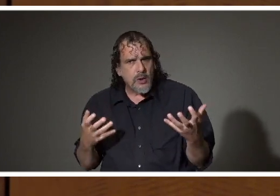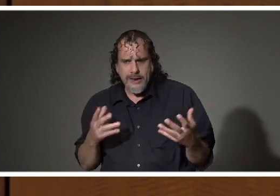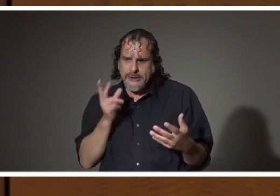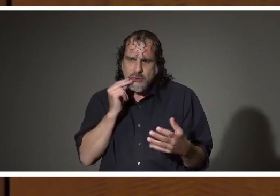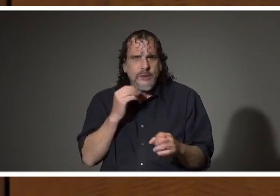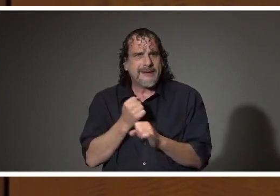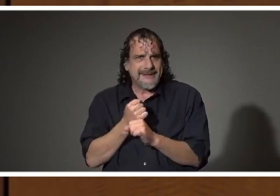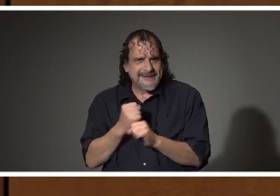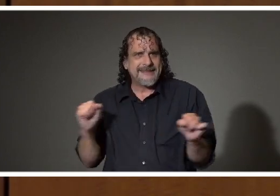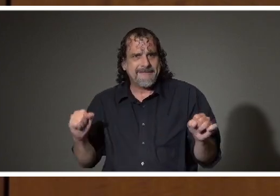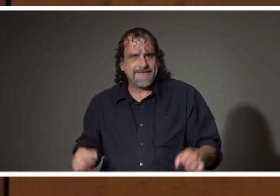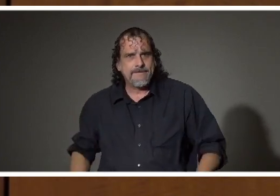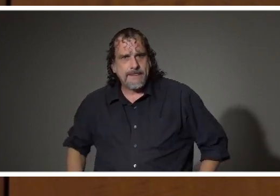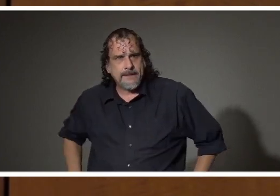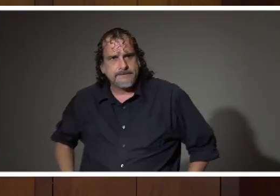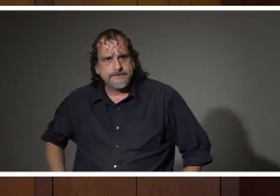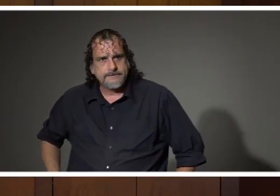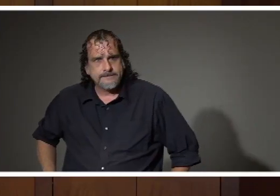so.